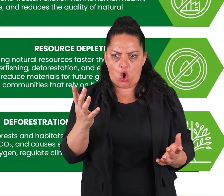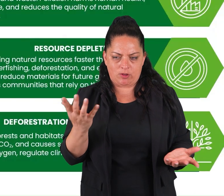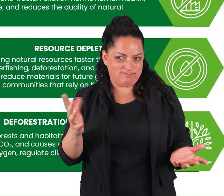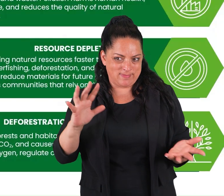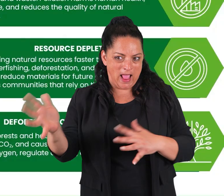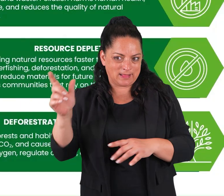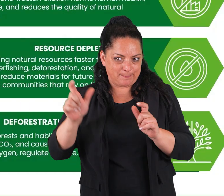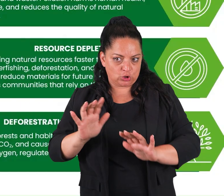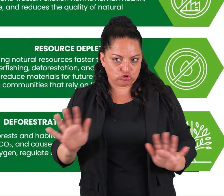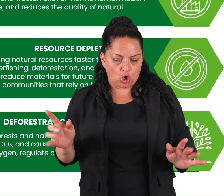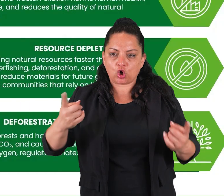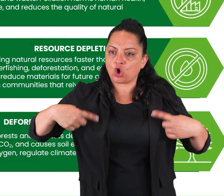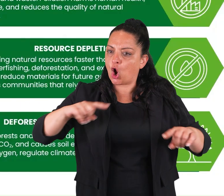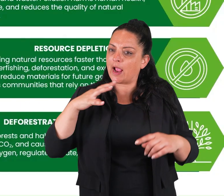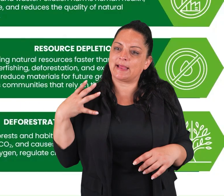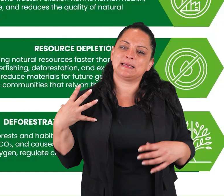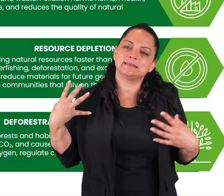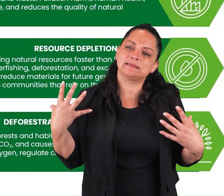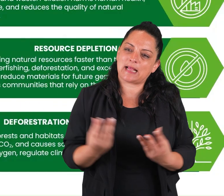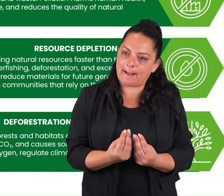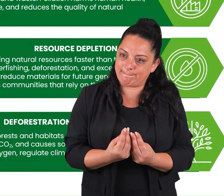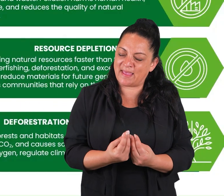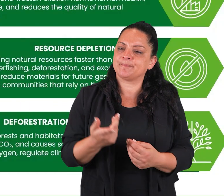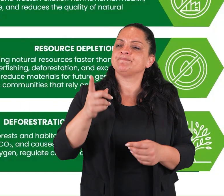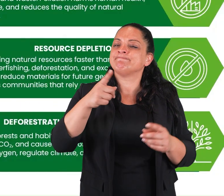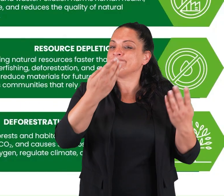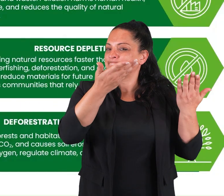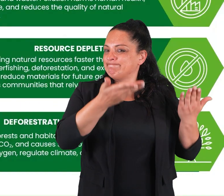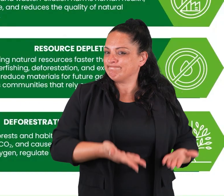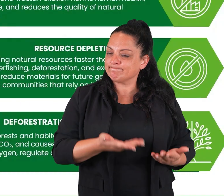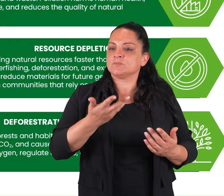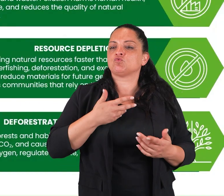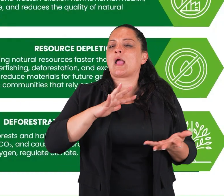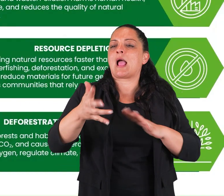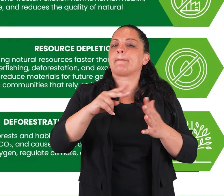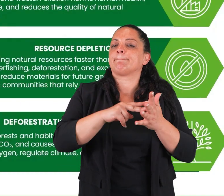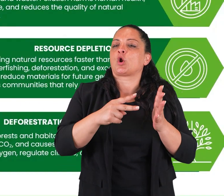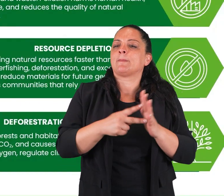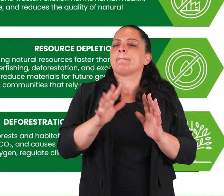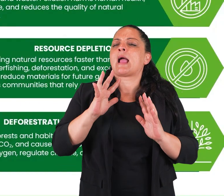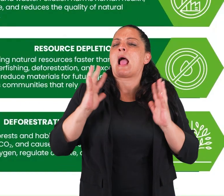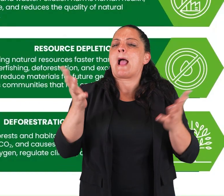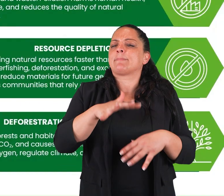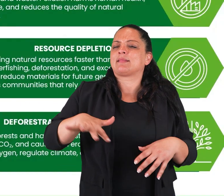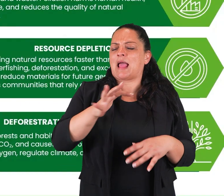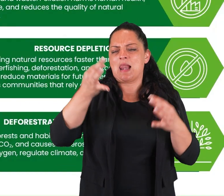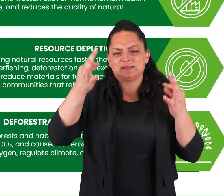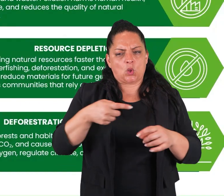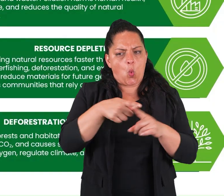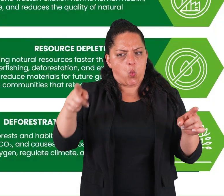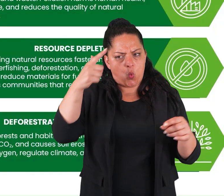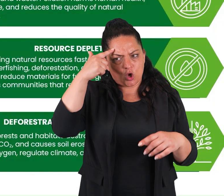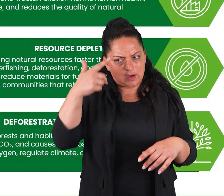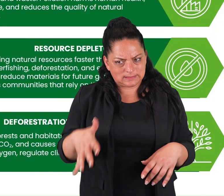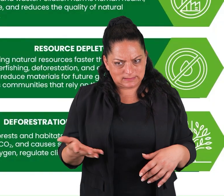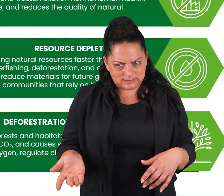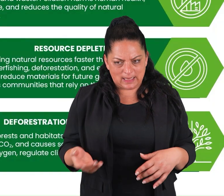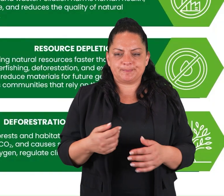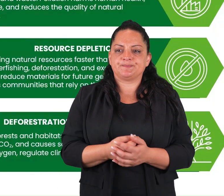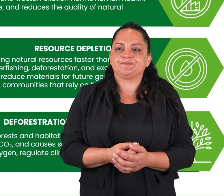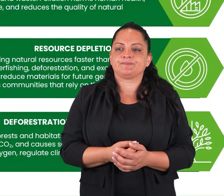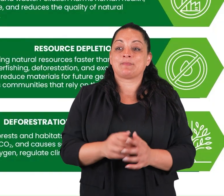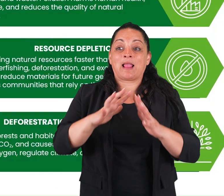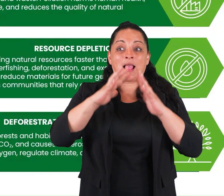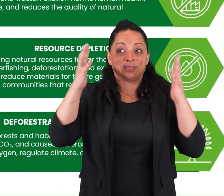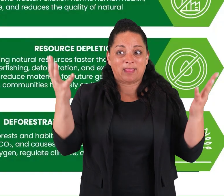Here are some main environmental issues that you may hear again. We'll start with climate change. As